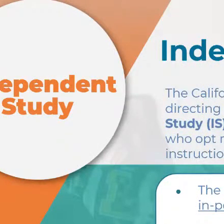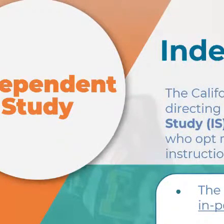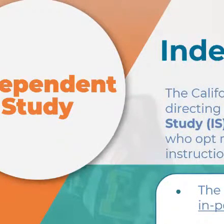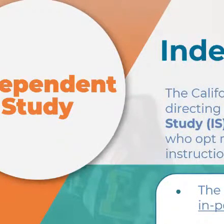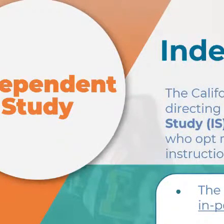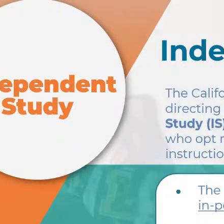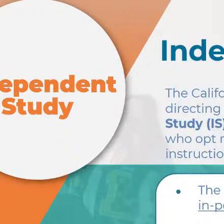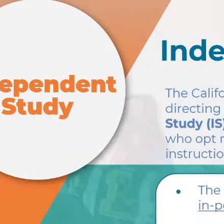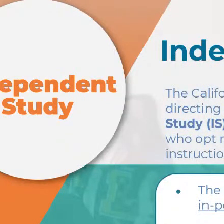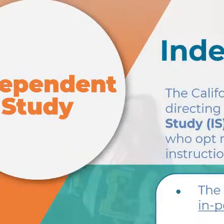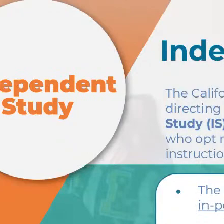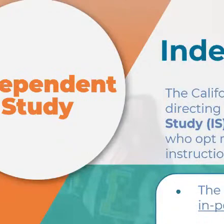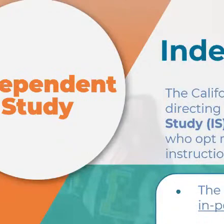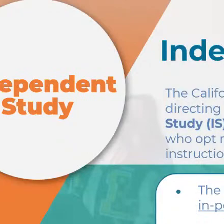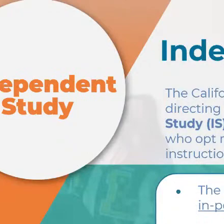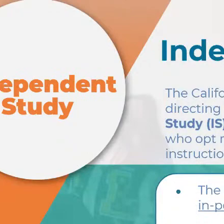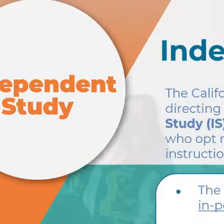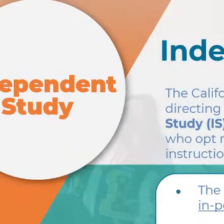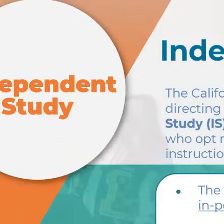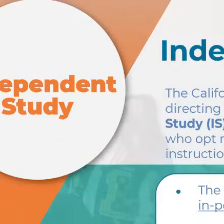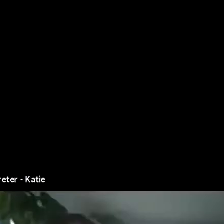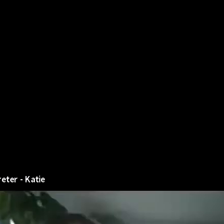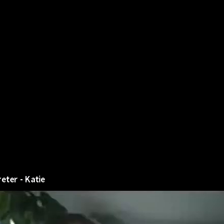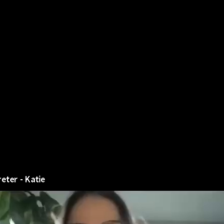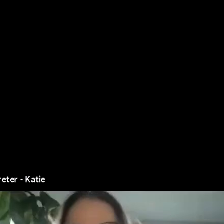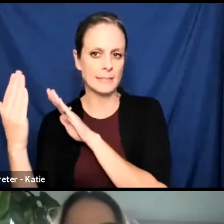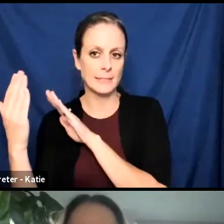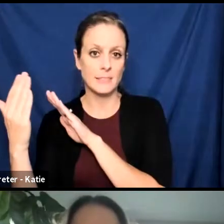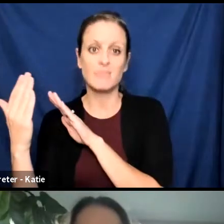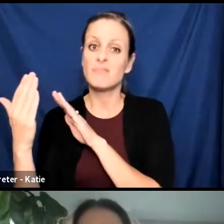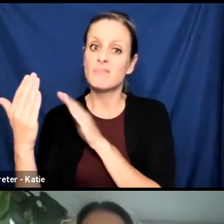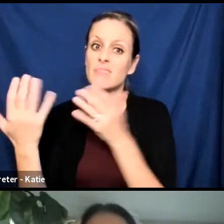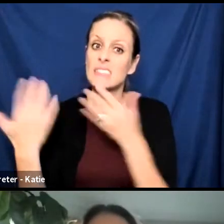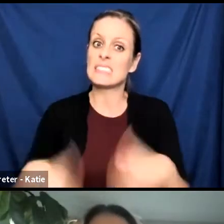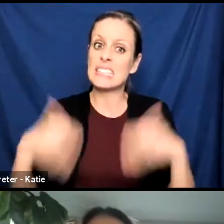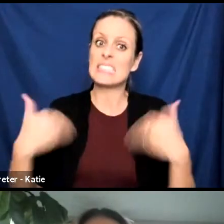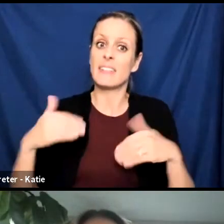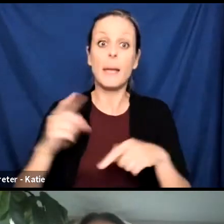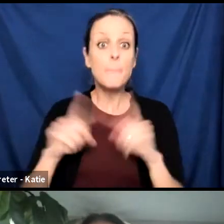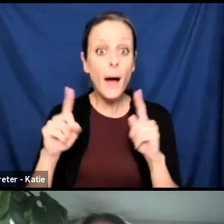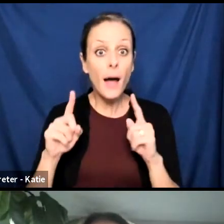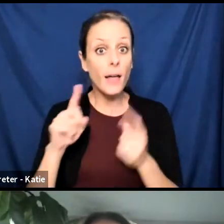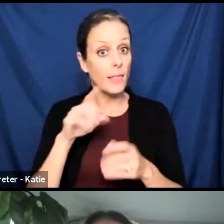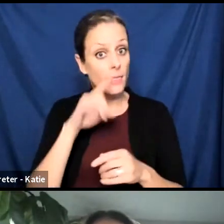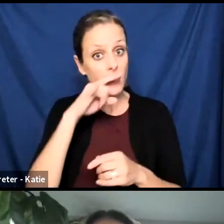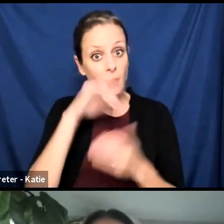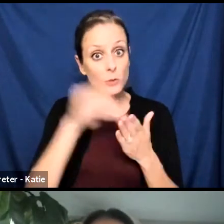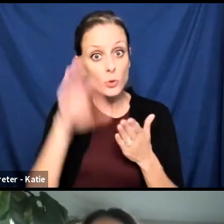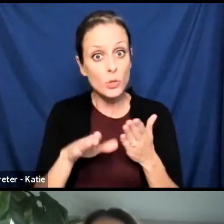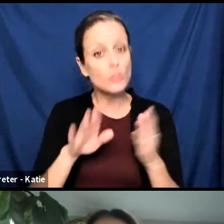schools are dealing with, because they are significant, but kids are back in class, which is where we want them.